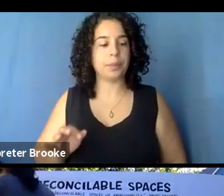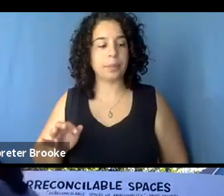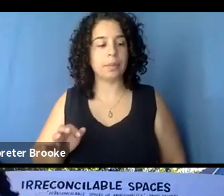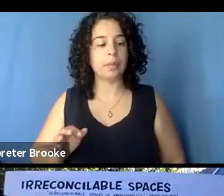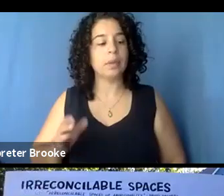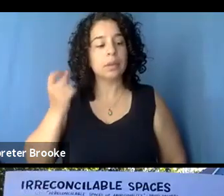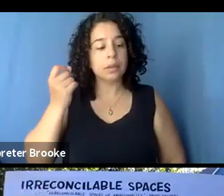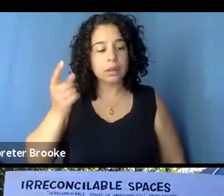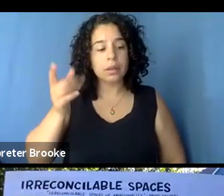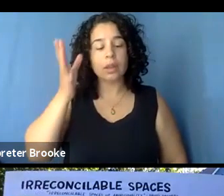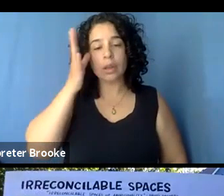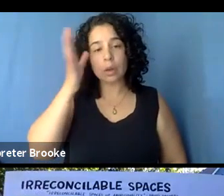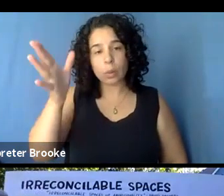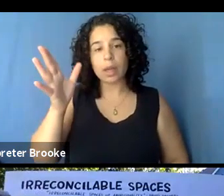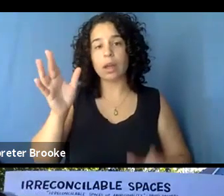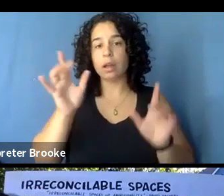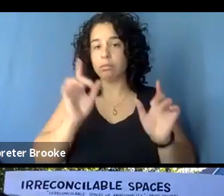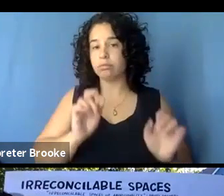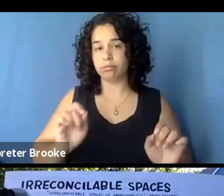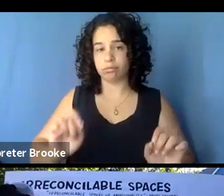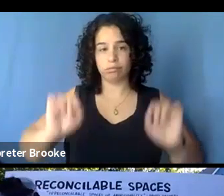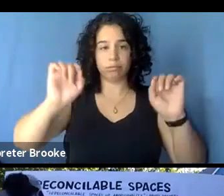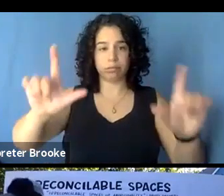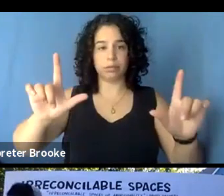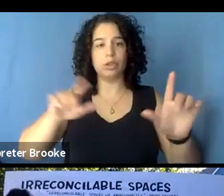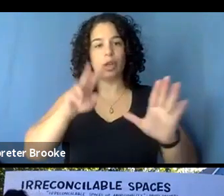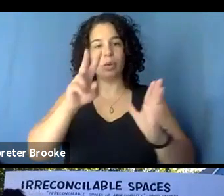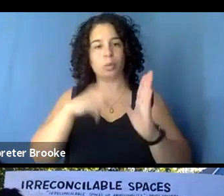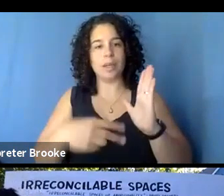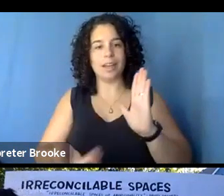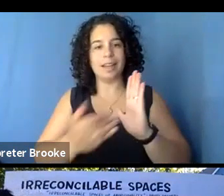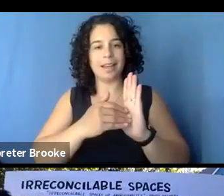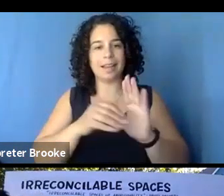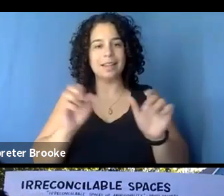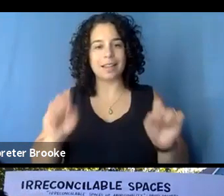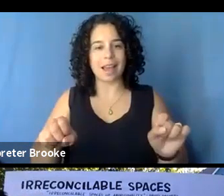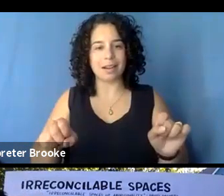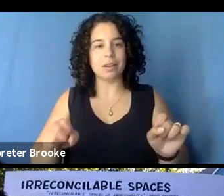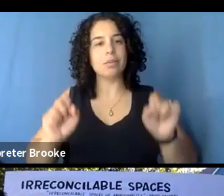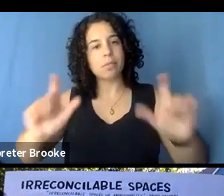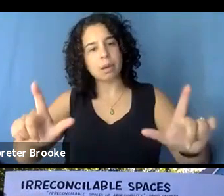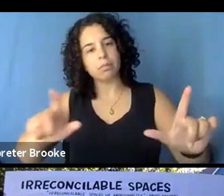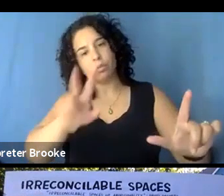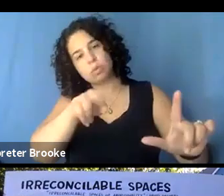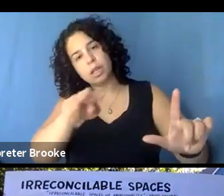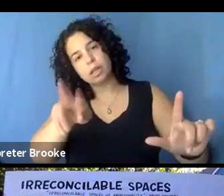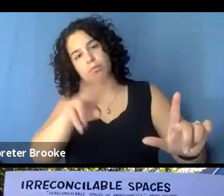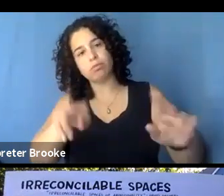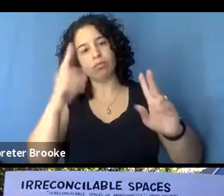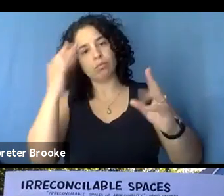a slide, so don't worry. And that's all you'll see for 5 minutes.